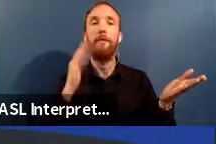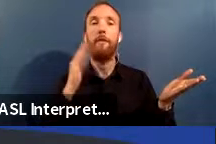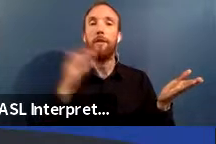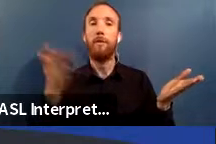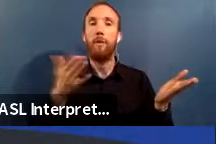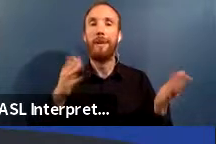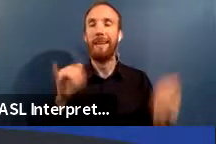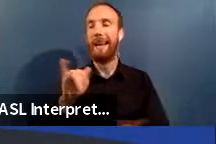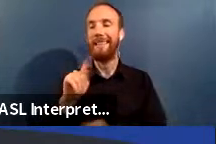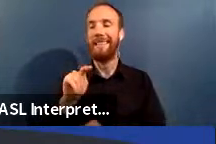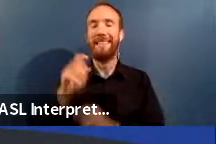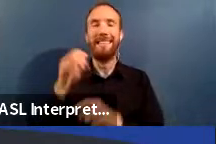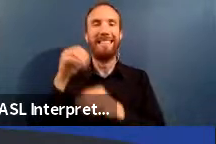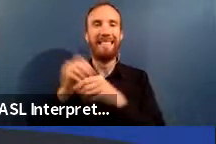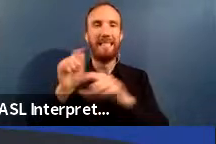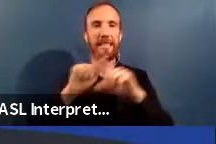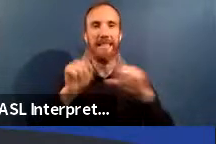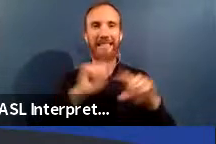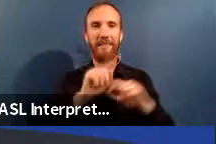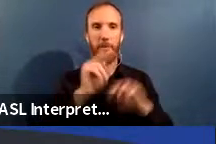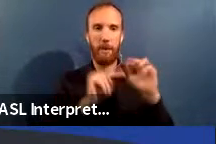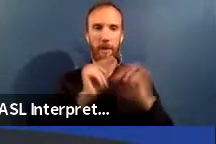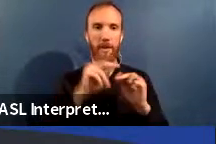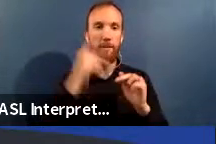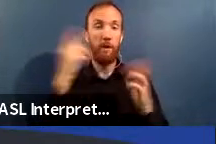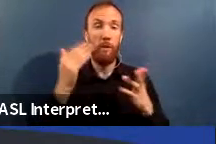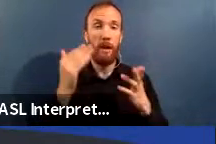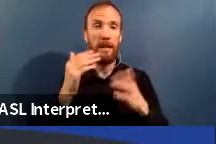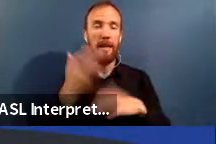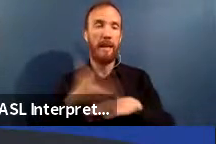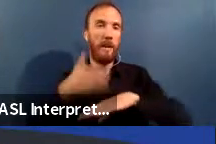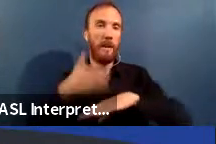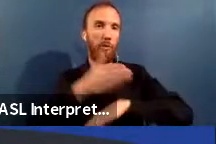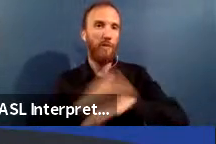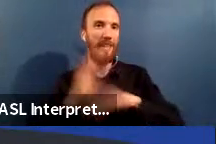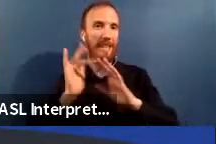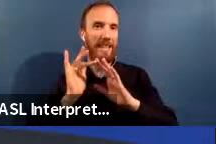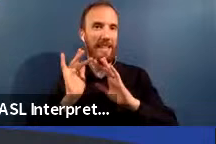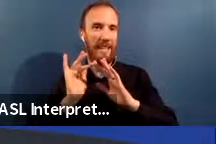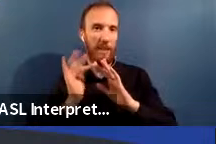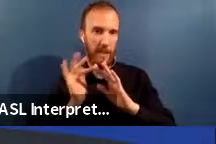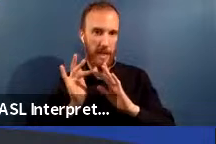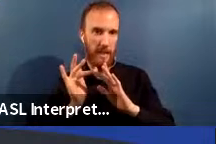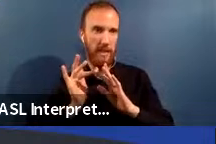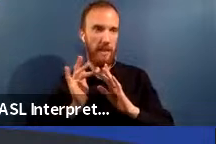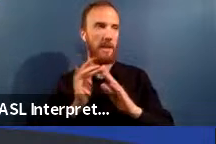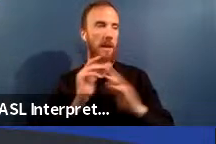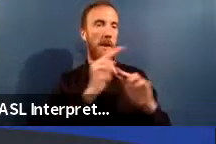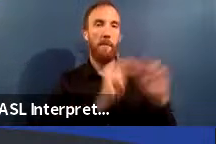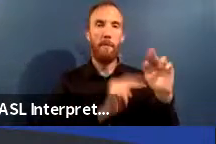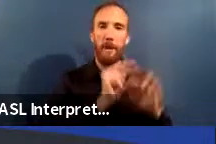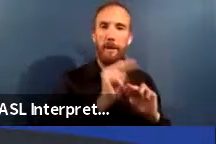facilities, specifically to improve internet connectivity by building and repairing network